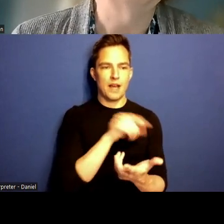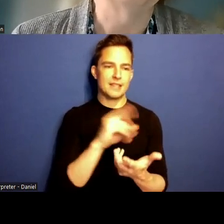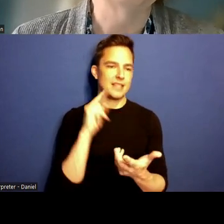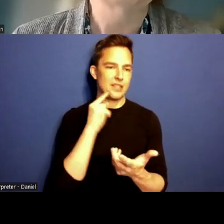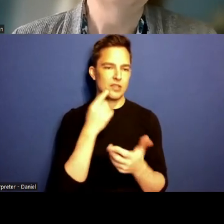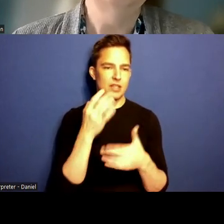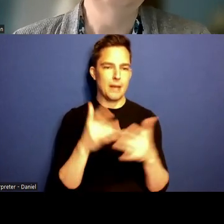slide.